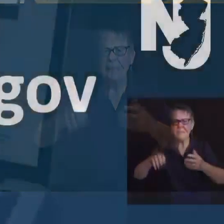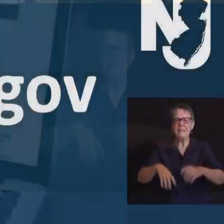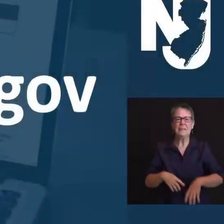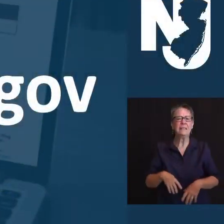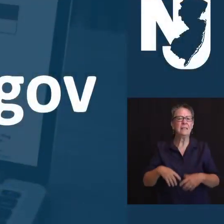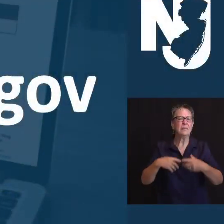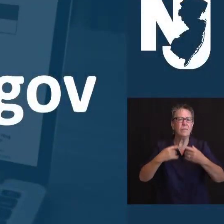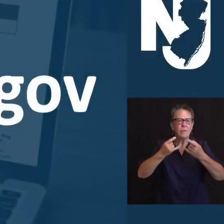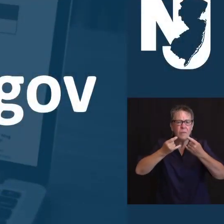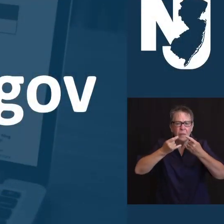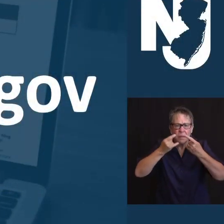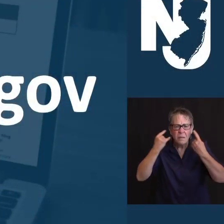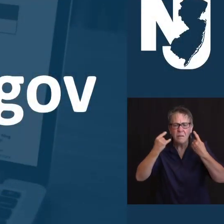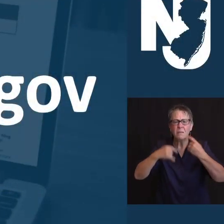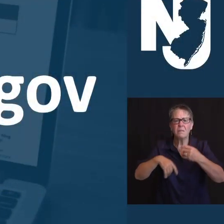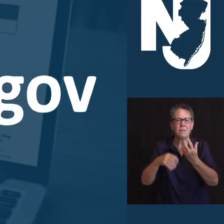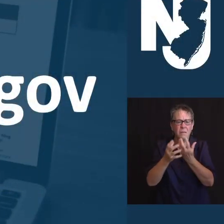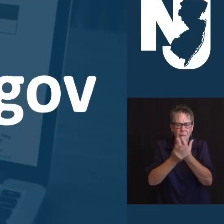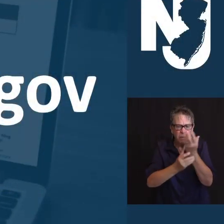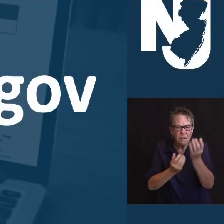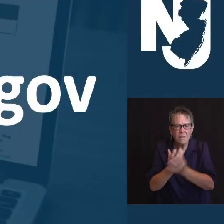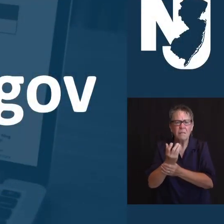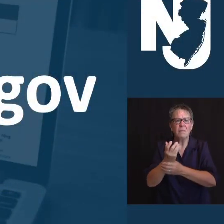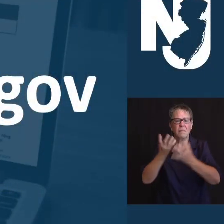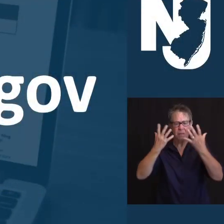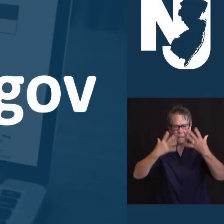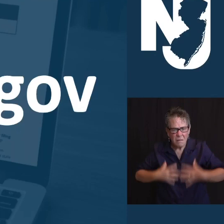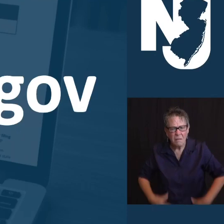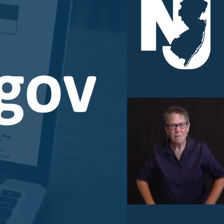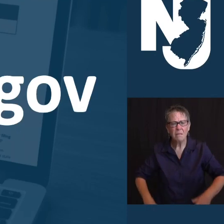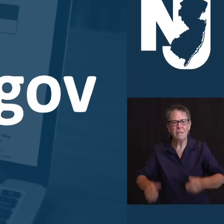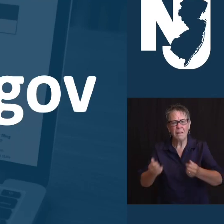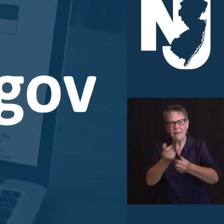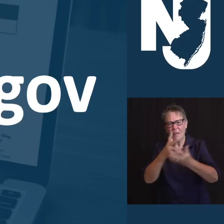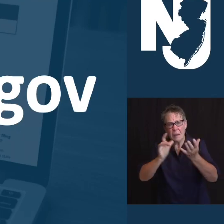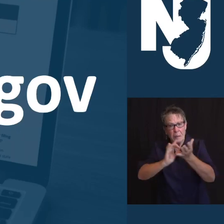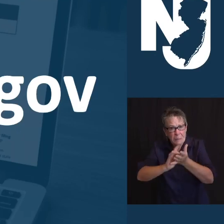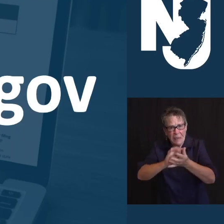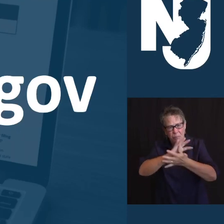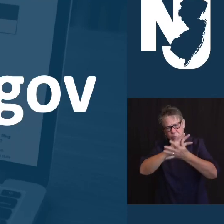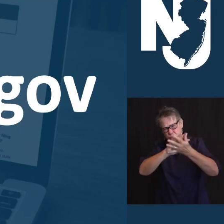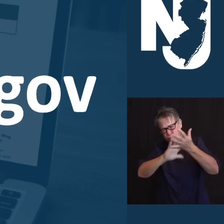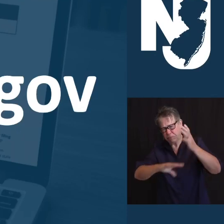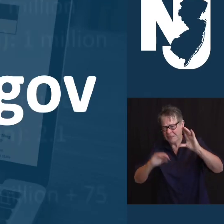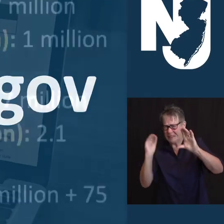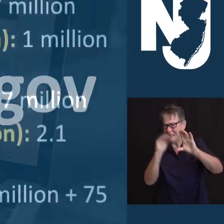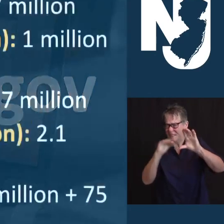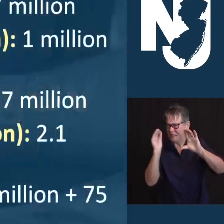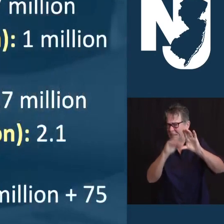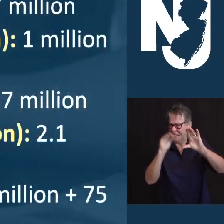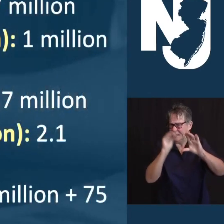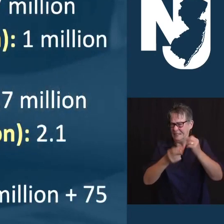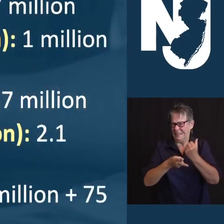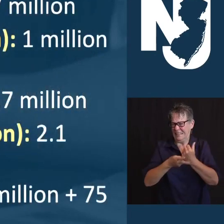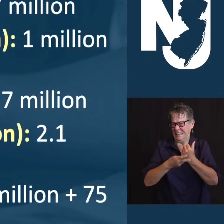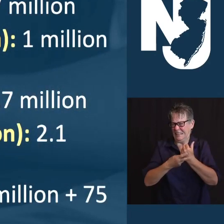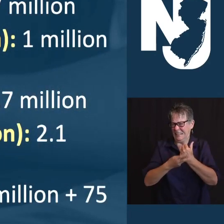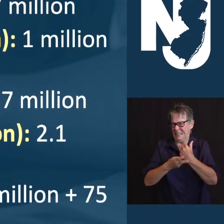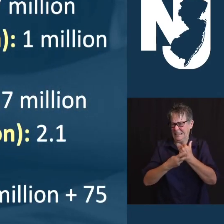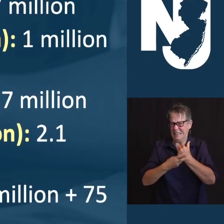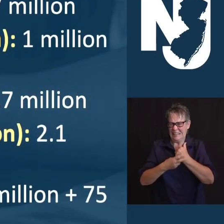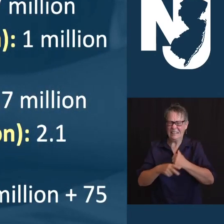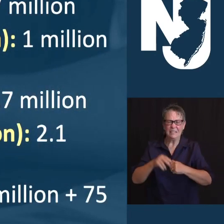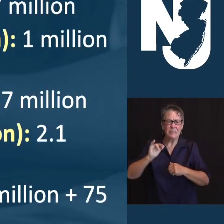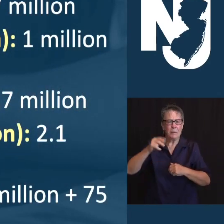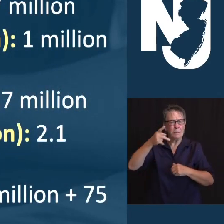We need to have PPE at the ready and capable of being deployed at a moment's notice. Over the past several months, through the